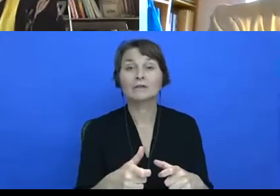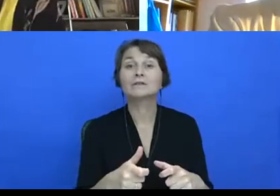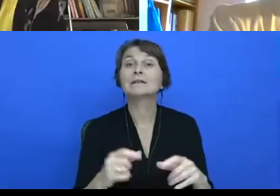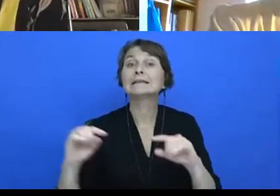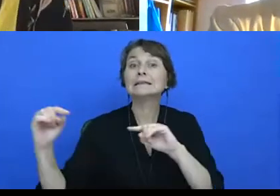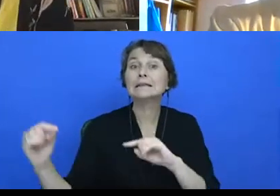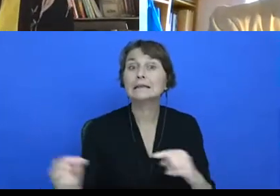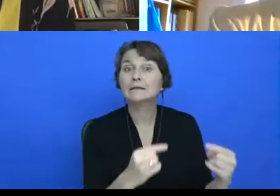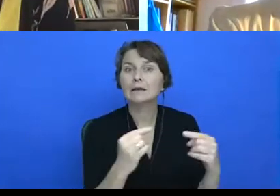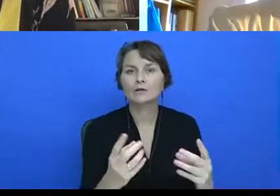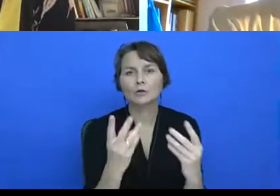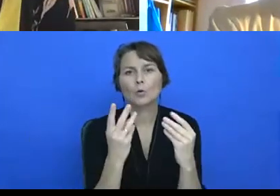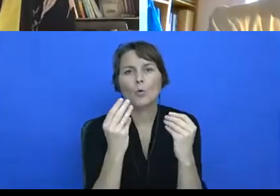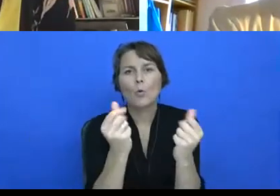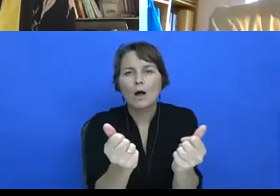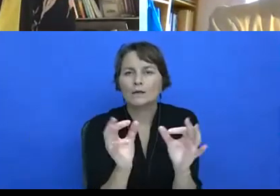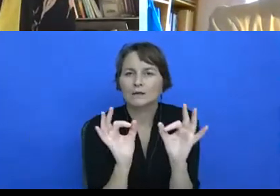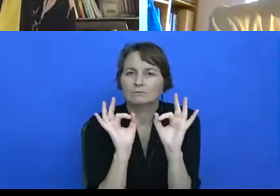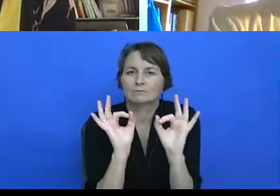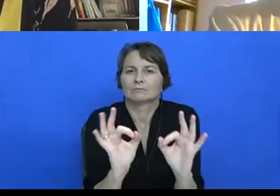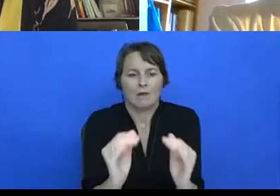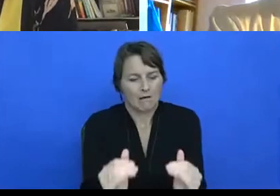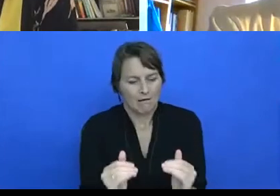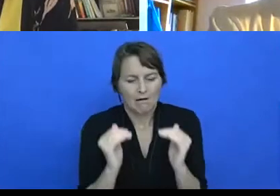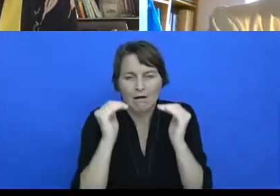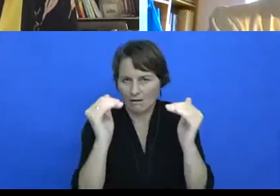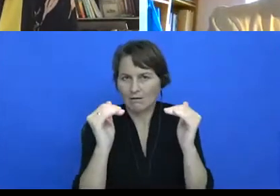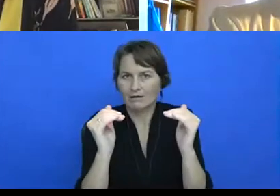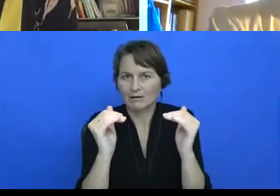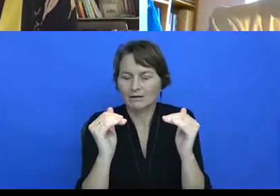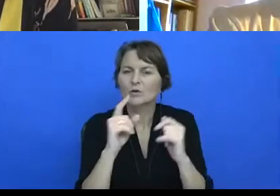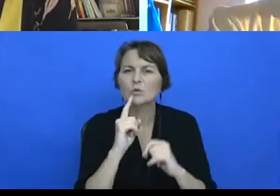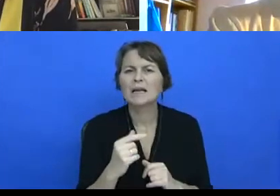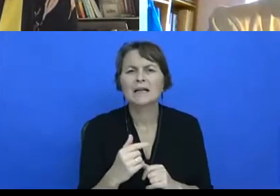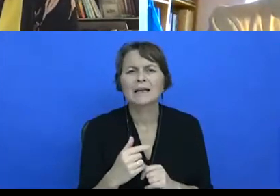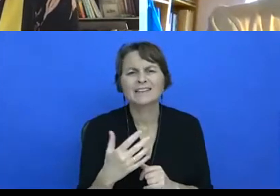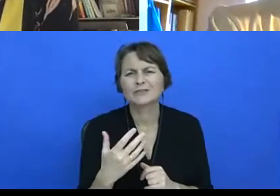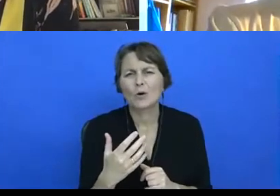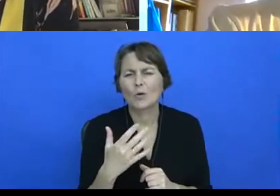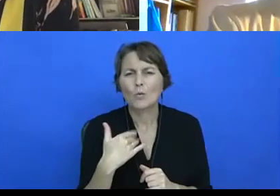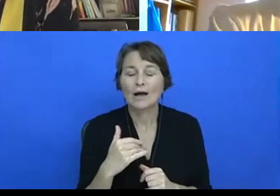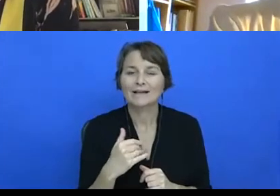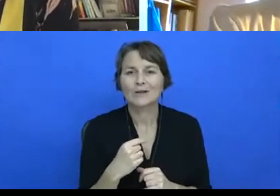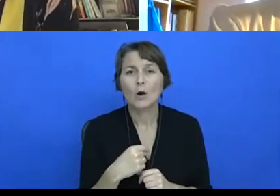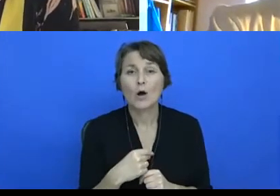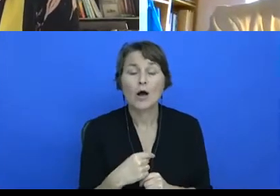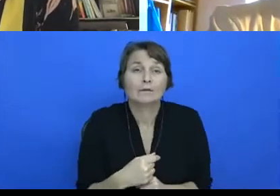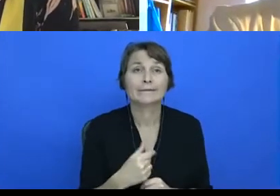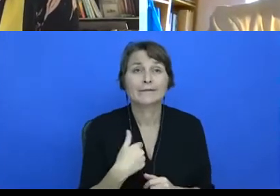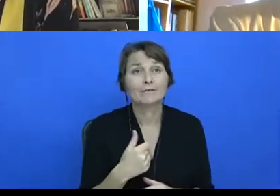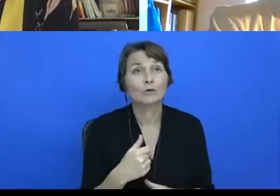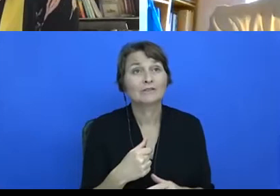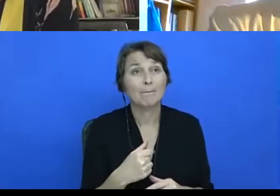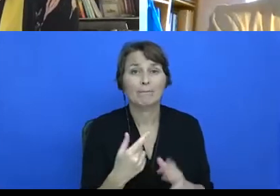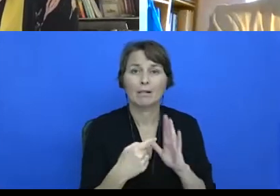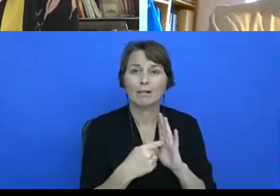people together, and, you know, trying to move away from the one-to-many interactions. So if I give a paper, you ask me a question, and then we